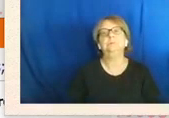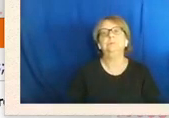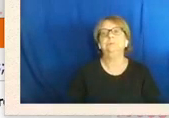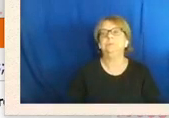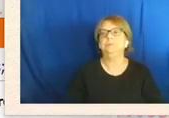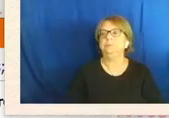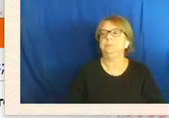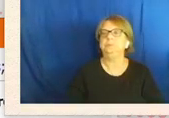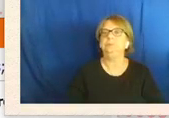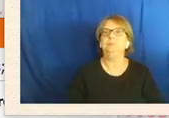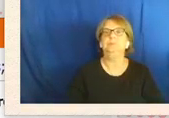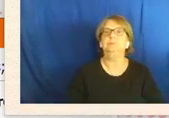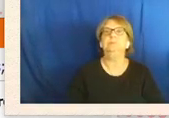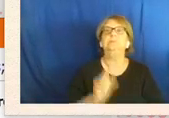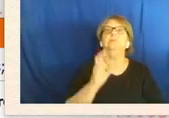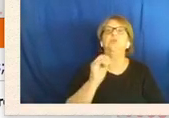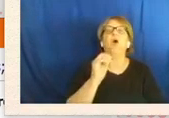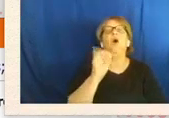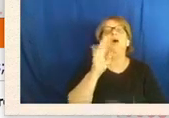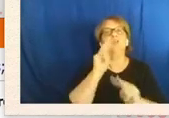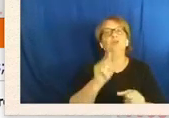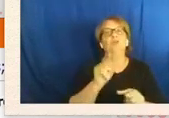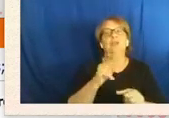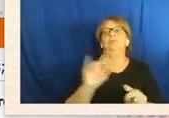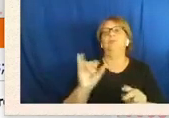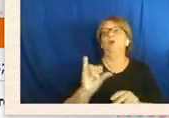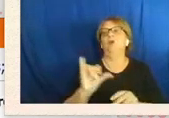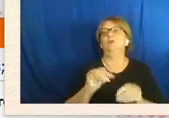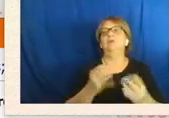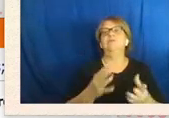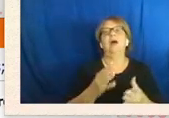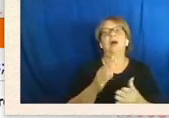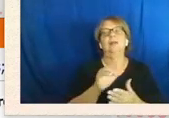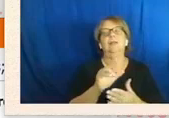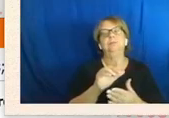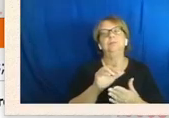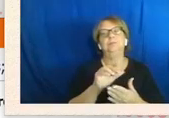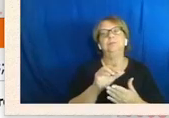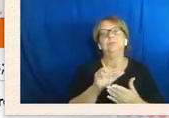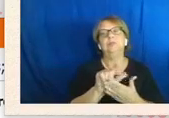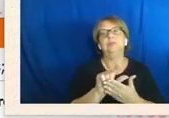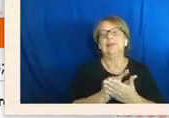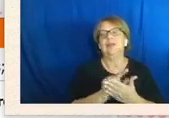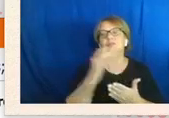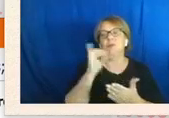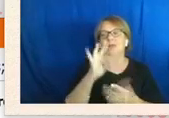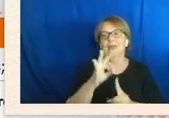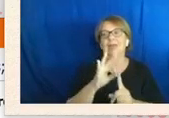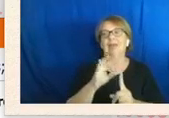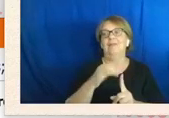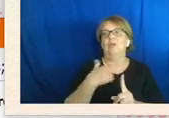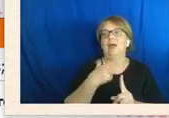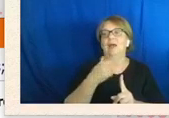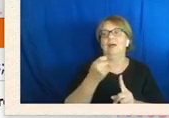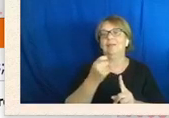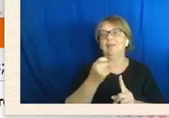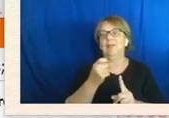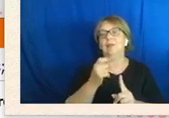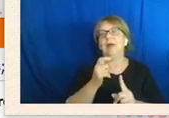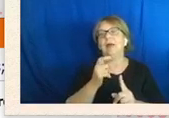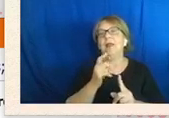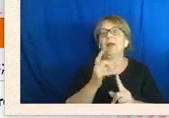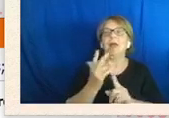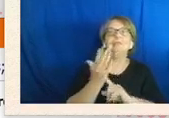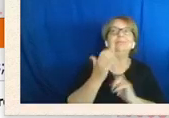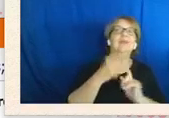So if we look at this, I also provided a statute basically letting you know that if you have a little pushback from a healthcare facility, this